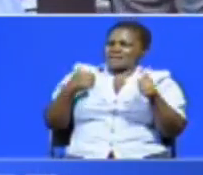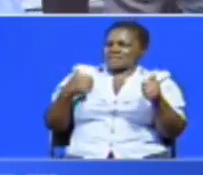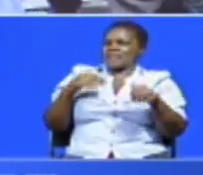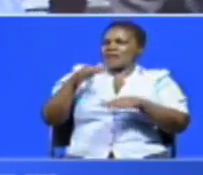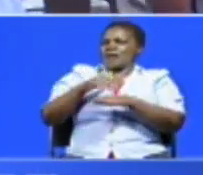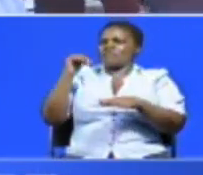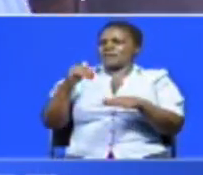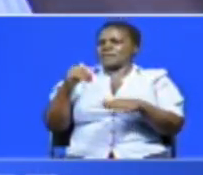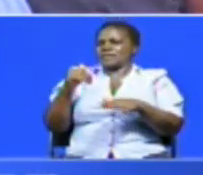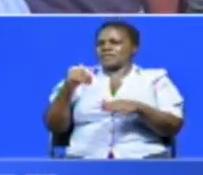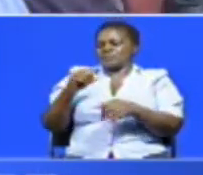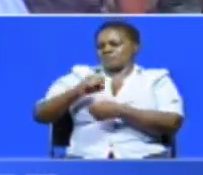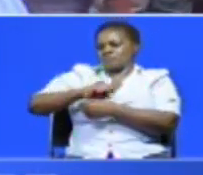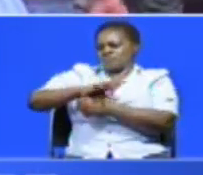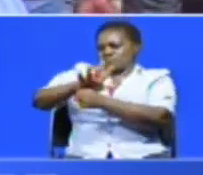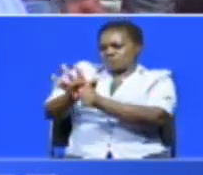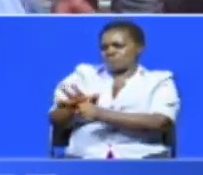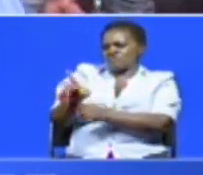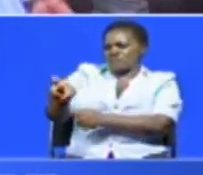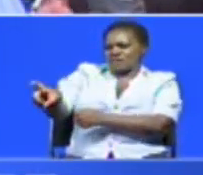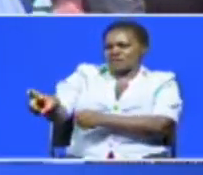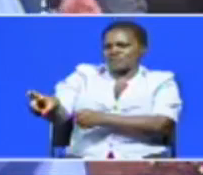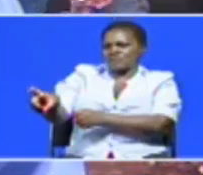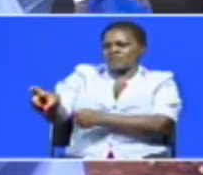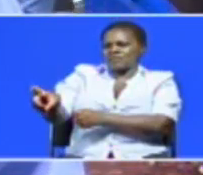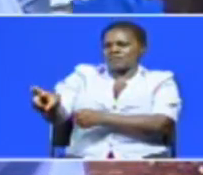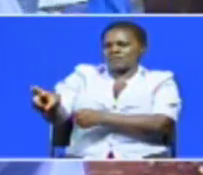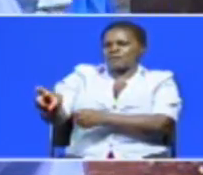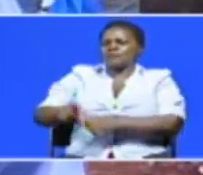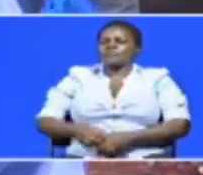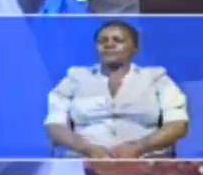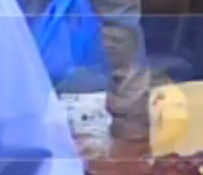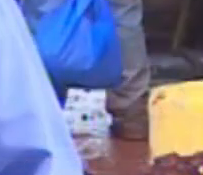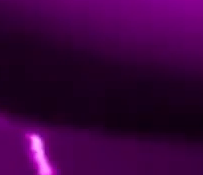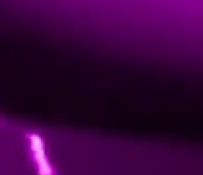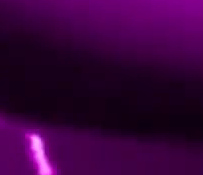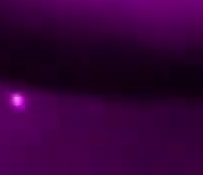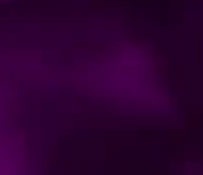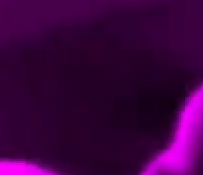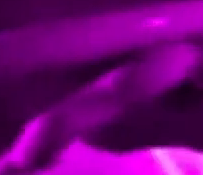affected by the COVID-19 virus. Willy Lusige, KTN News, Kakamega.